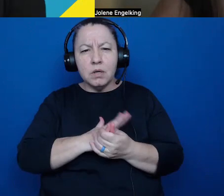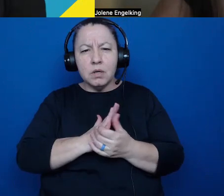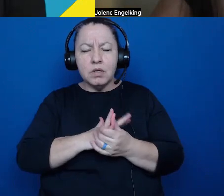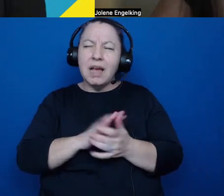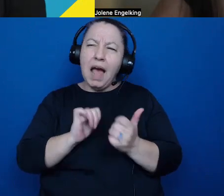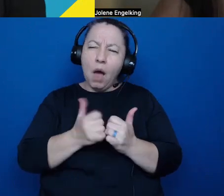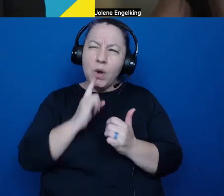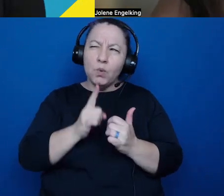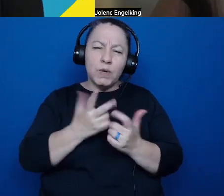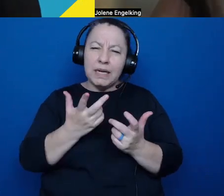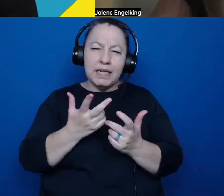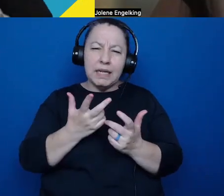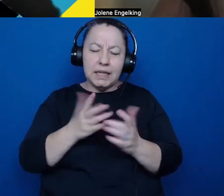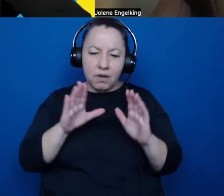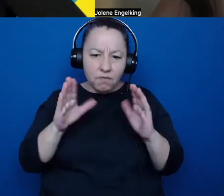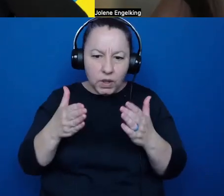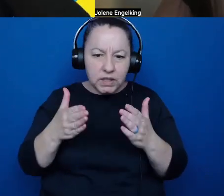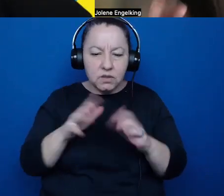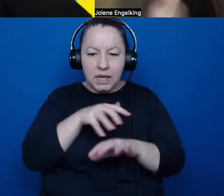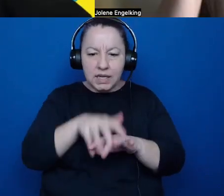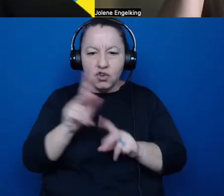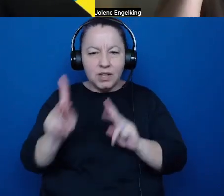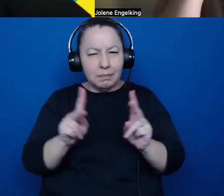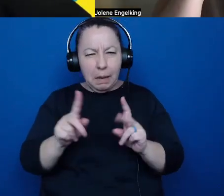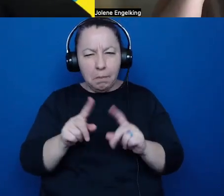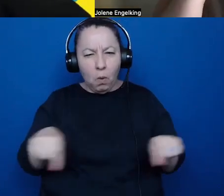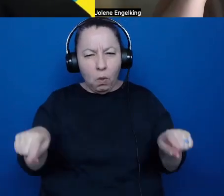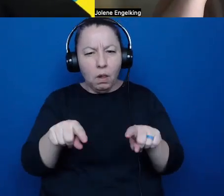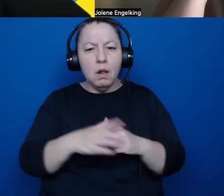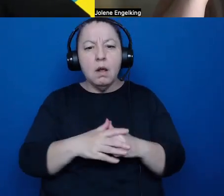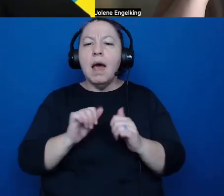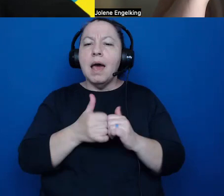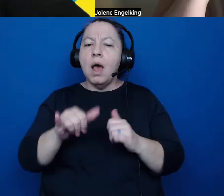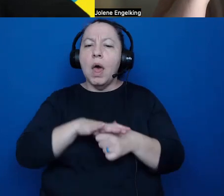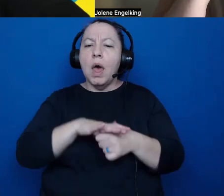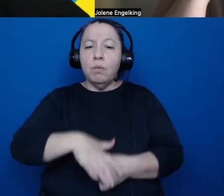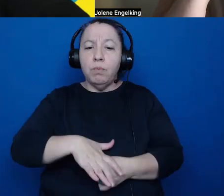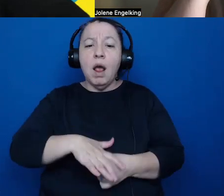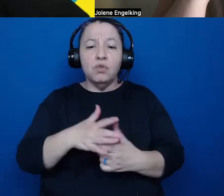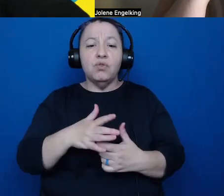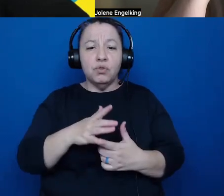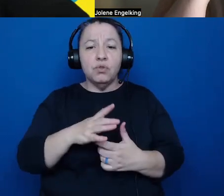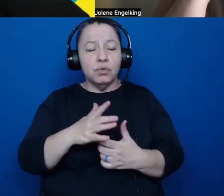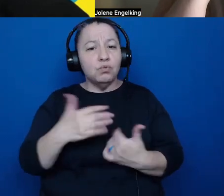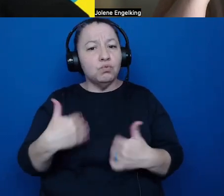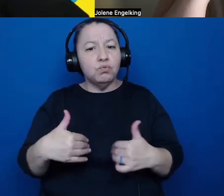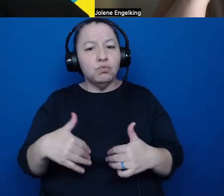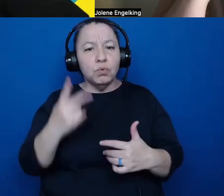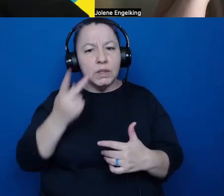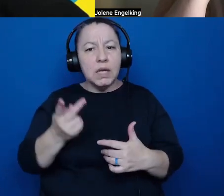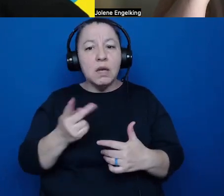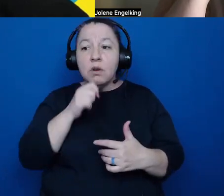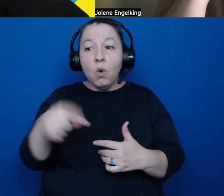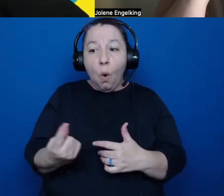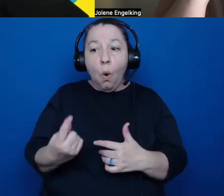really targets Indigenous persons, and how that oppression comes into play, not only for targeted at violence,